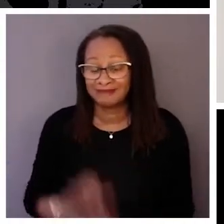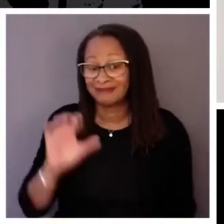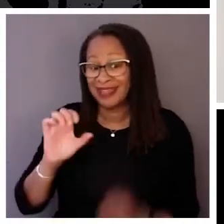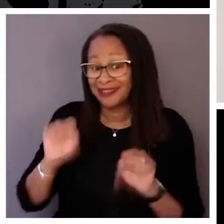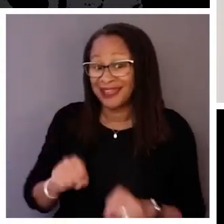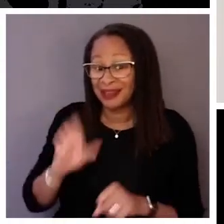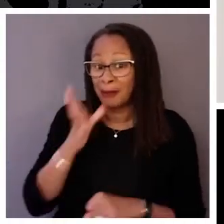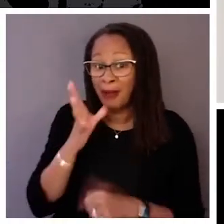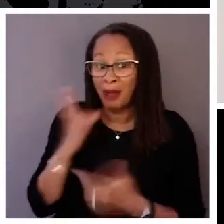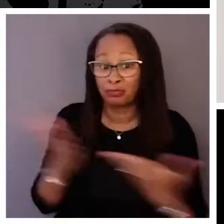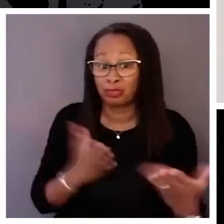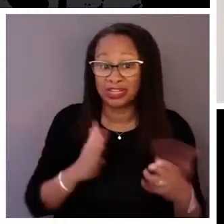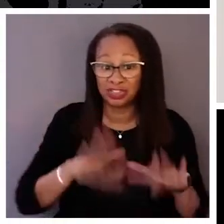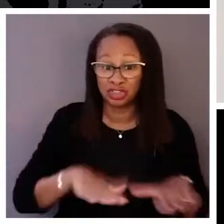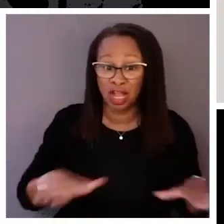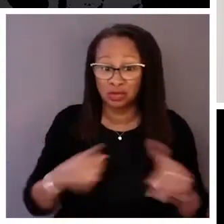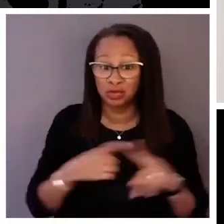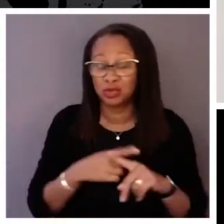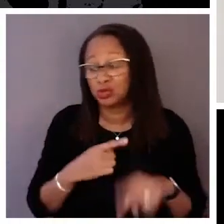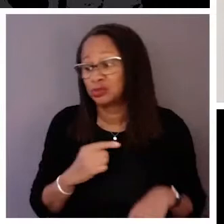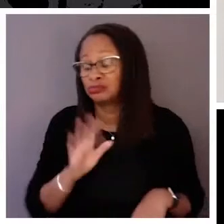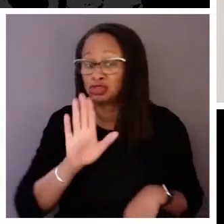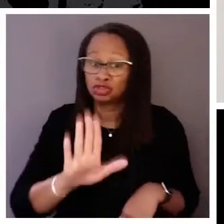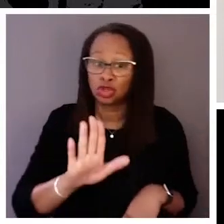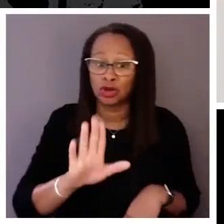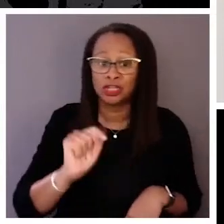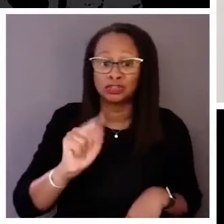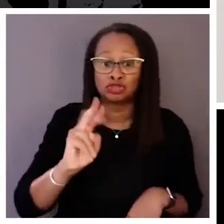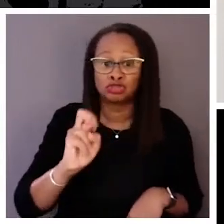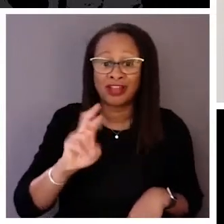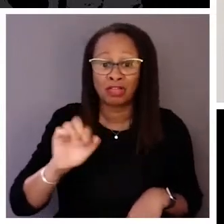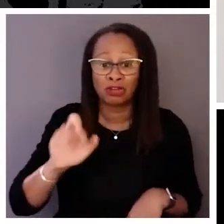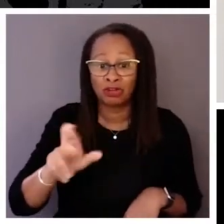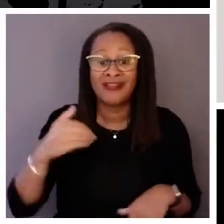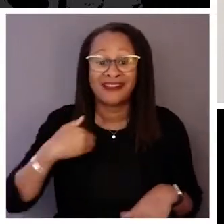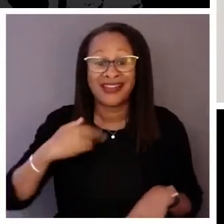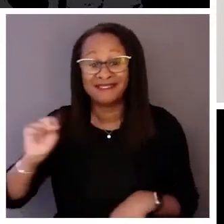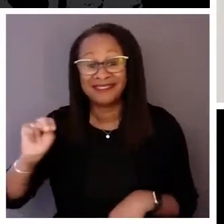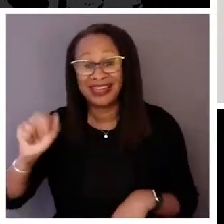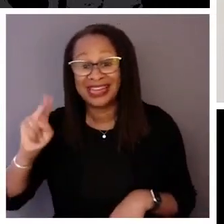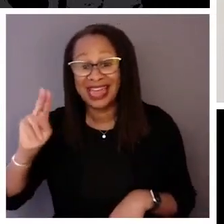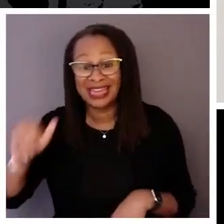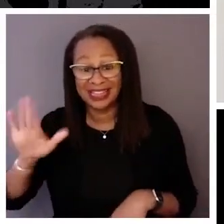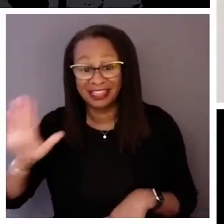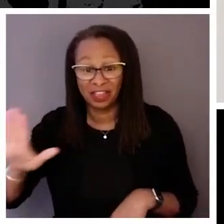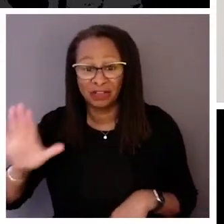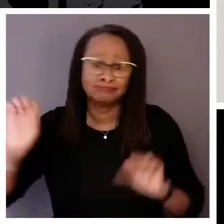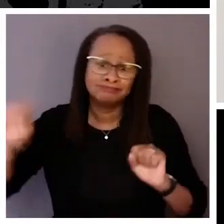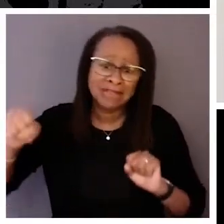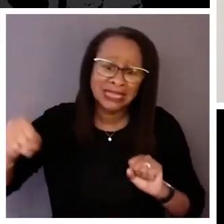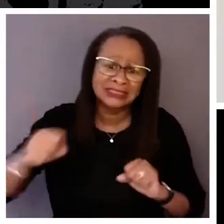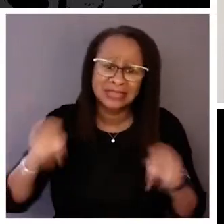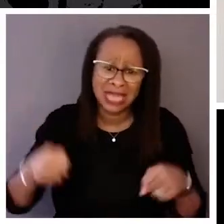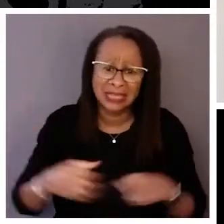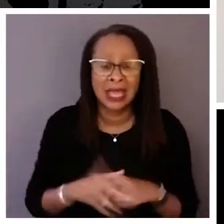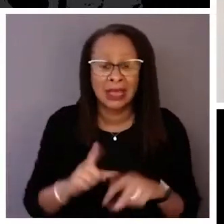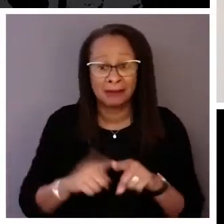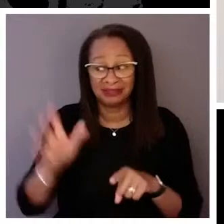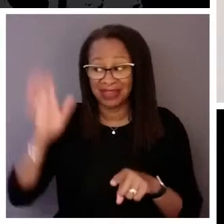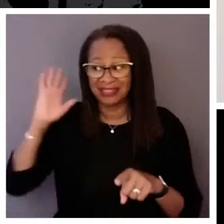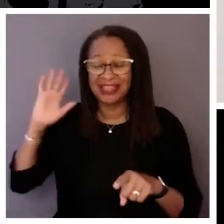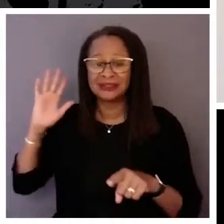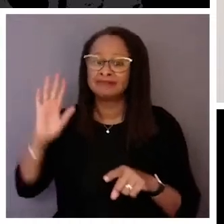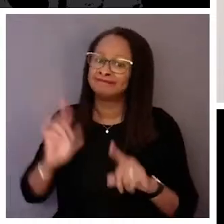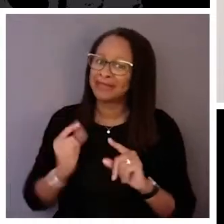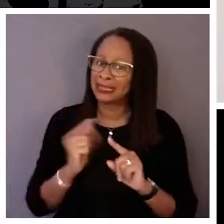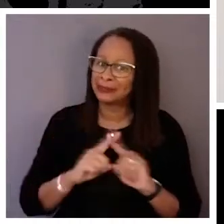can a mother bring a child to your trailer and have a nanny? Yes. But, in those days